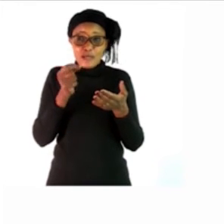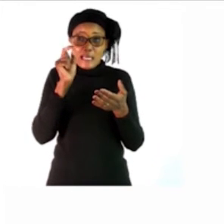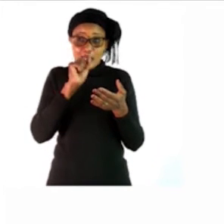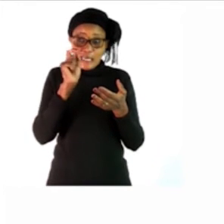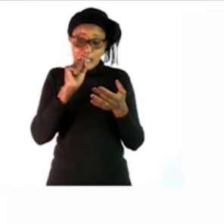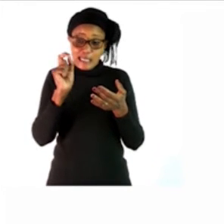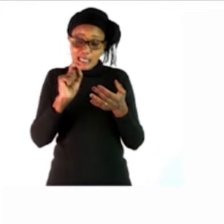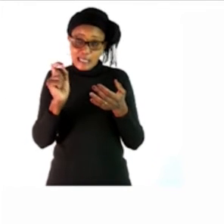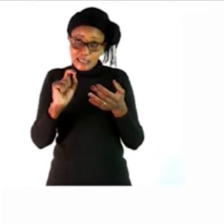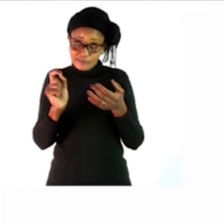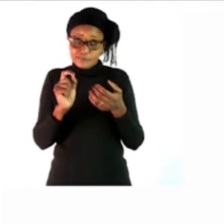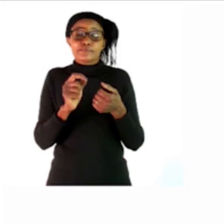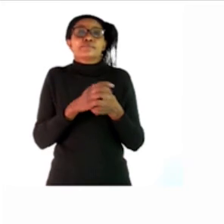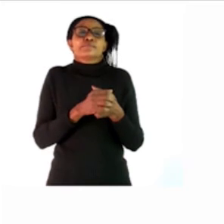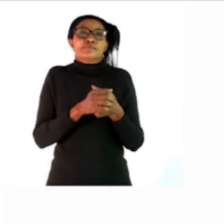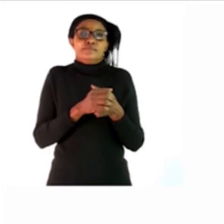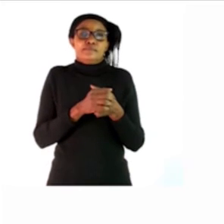a chalk.